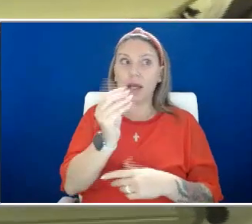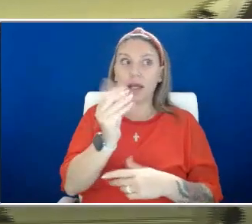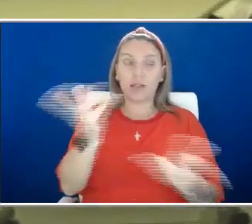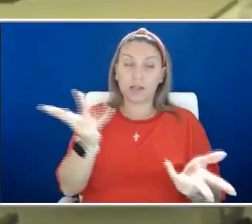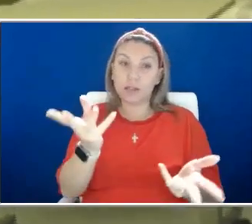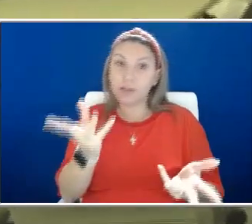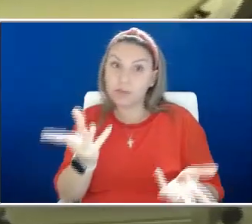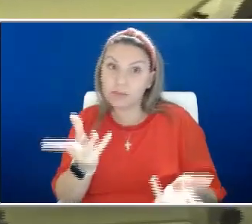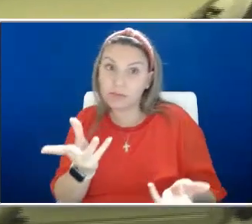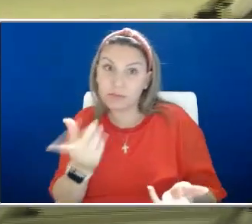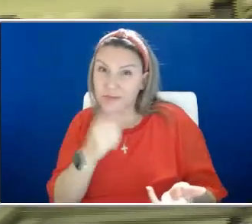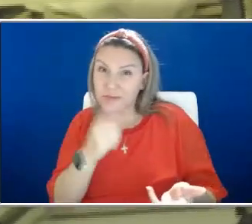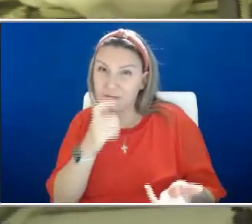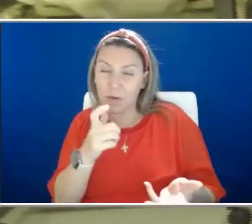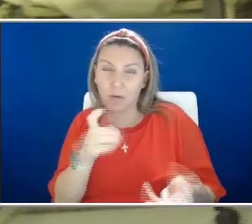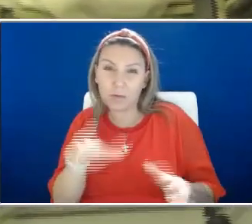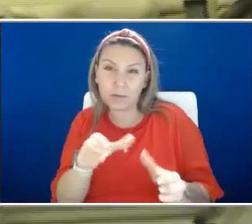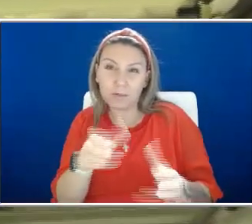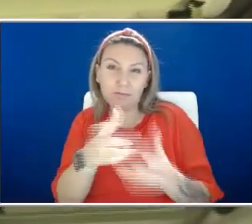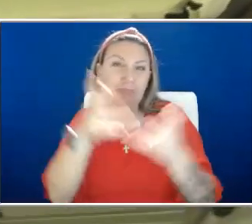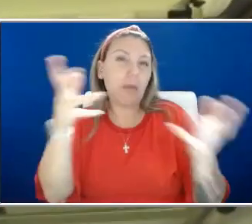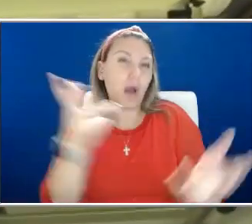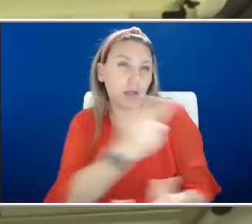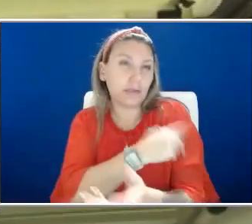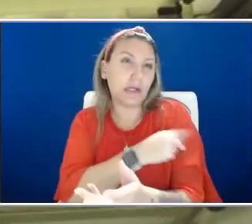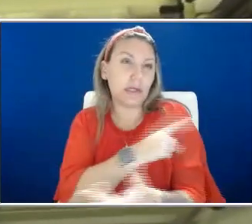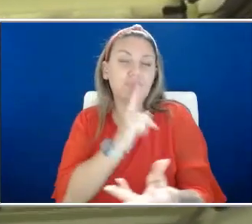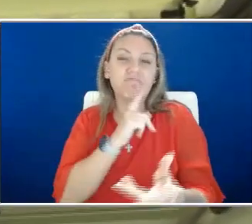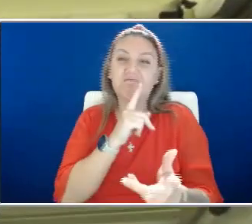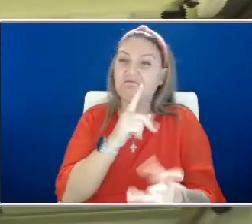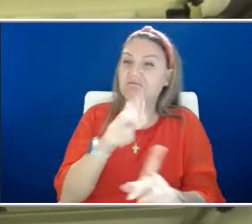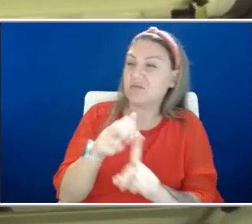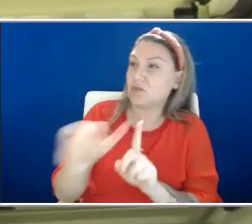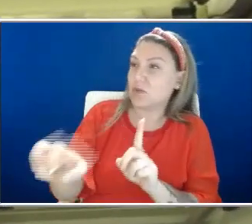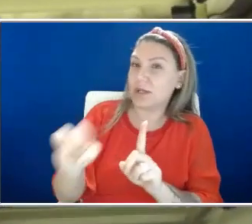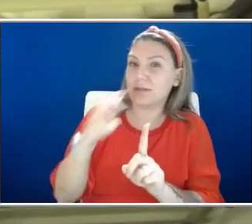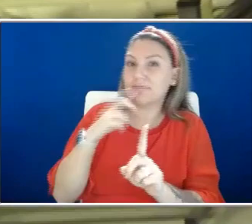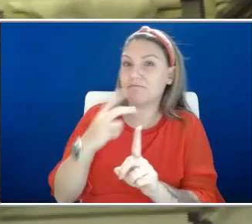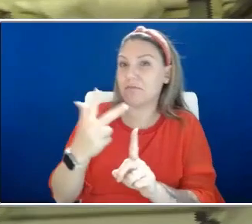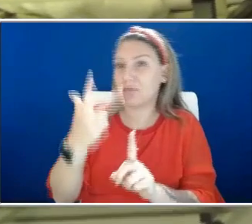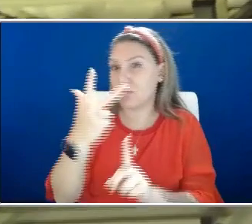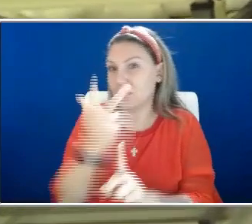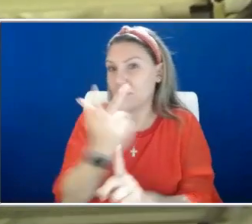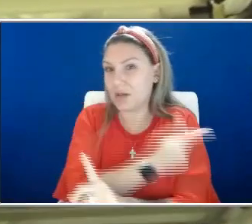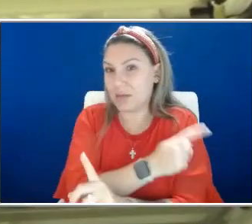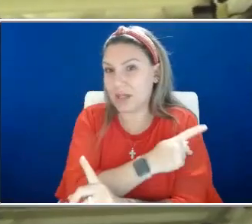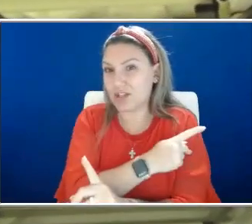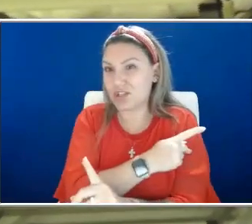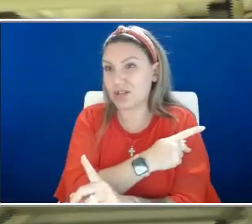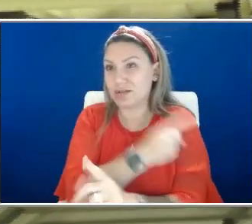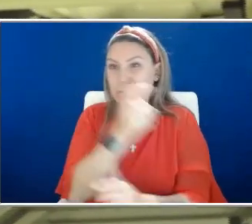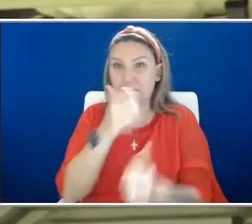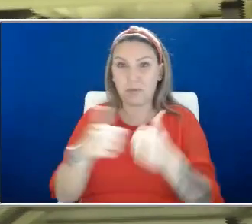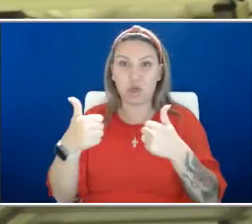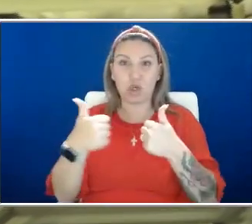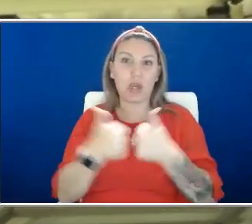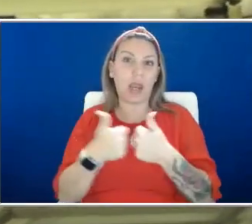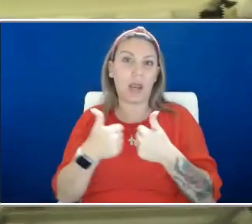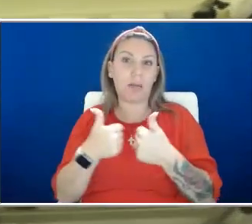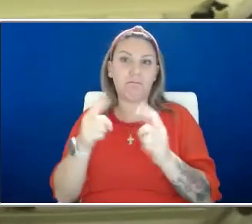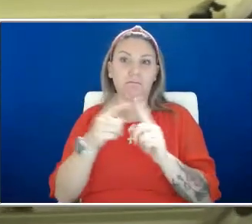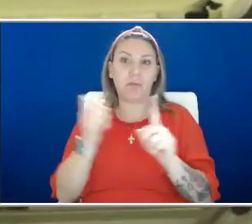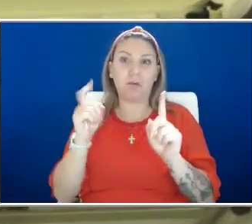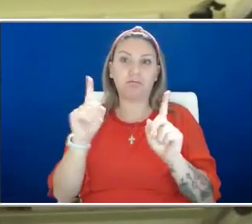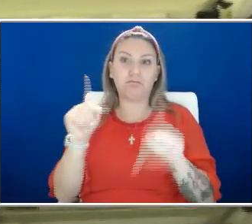much, we probably transport 3 patients a game out of here to a